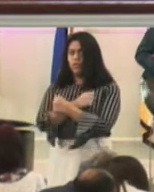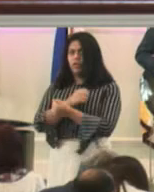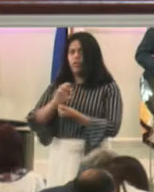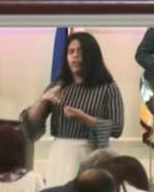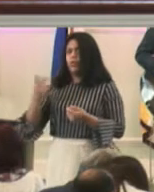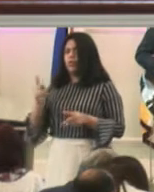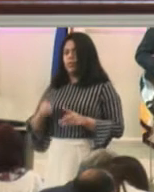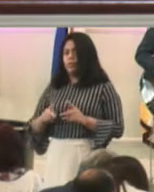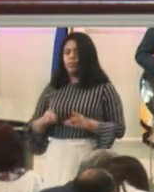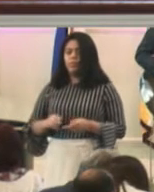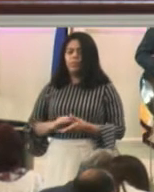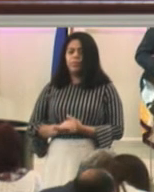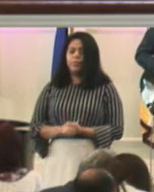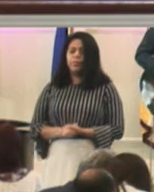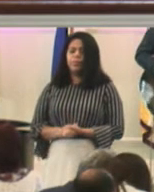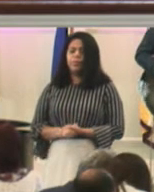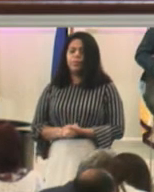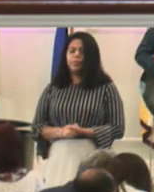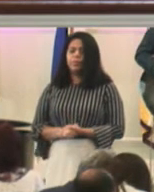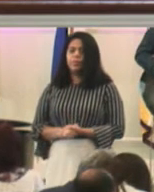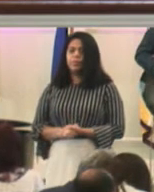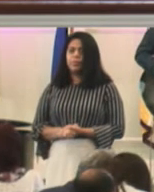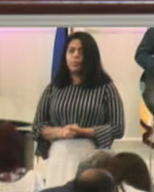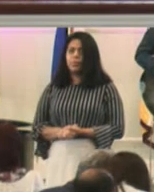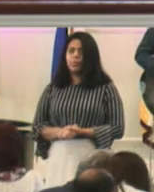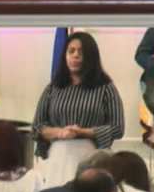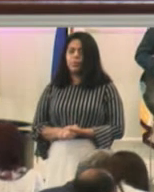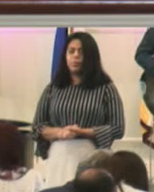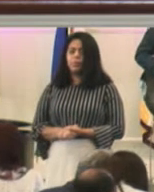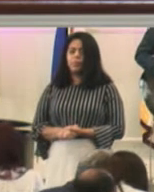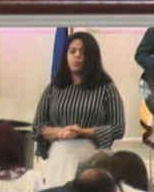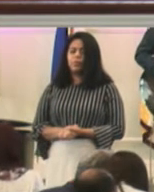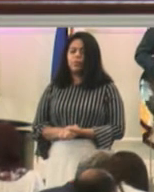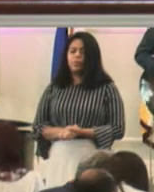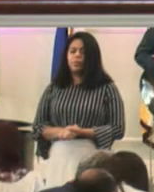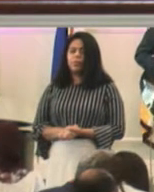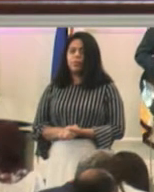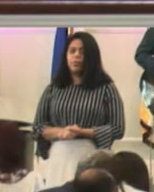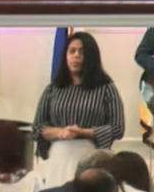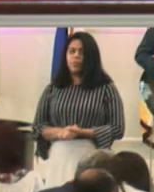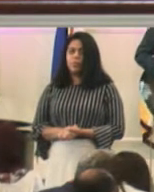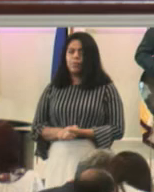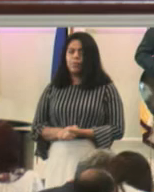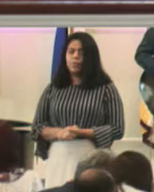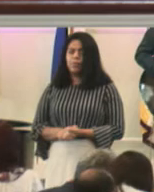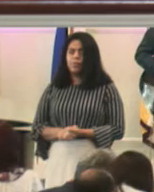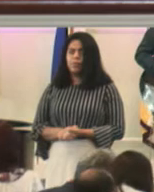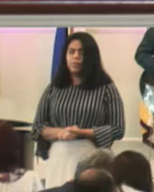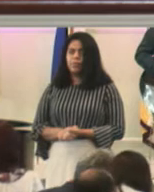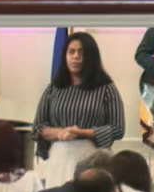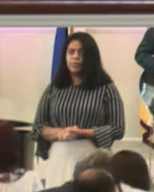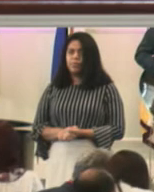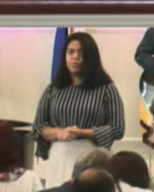corporately, and as families, Lord, we pray. At this time,